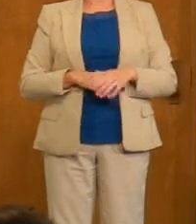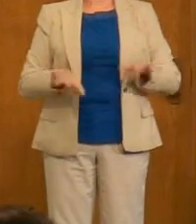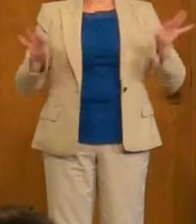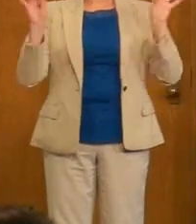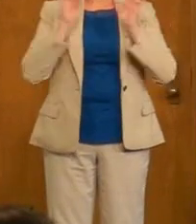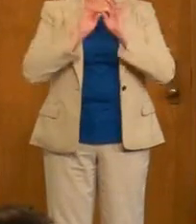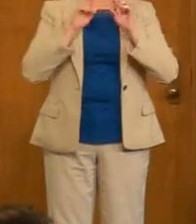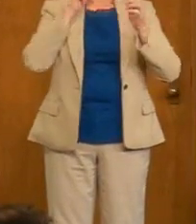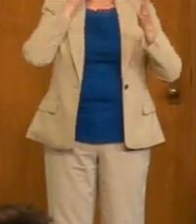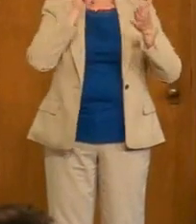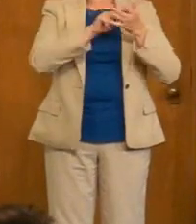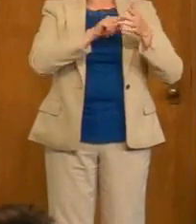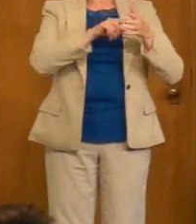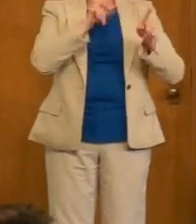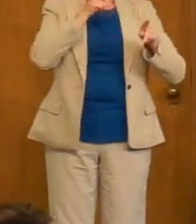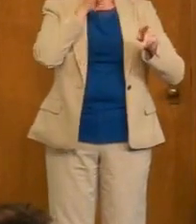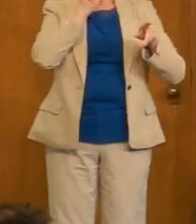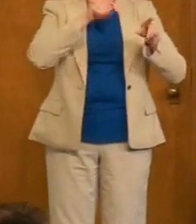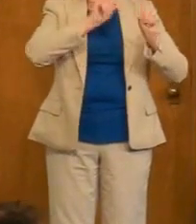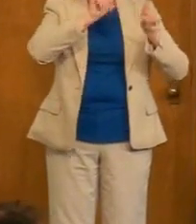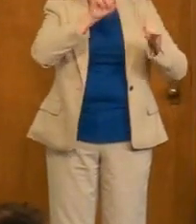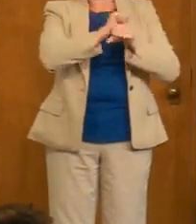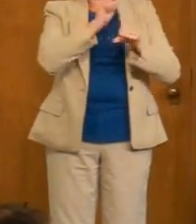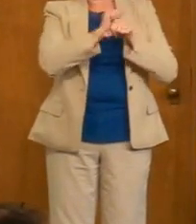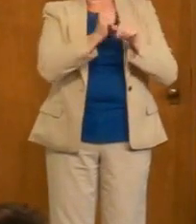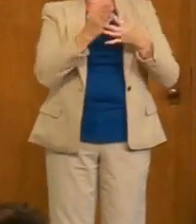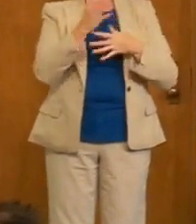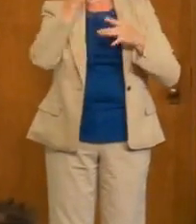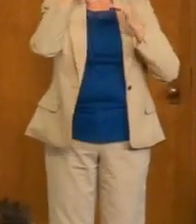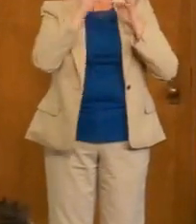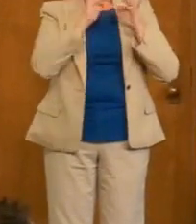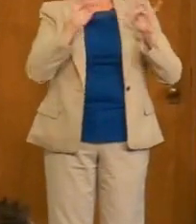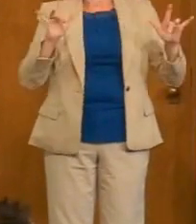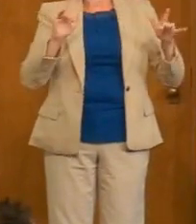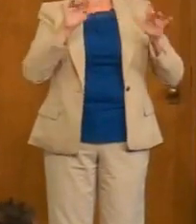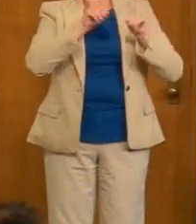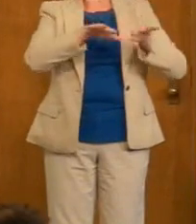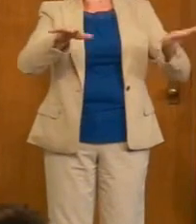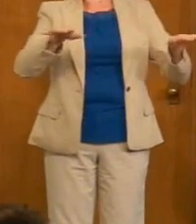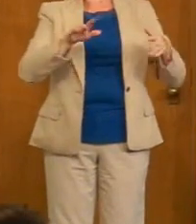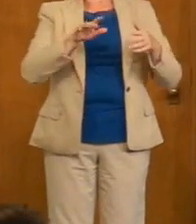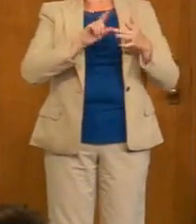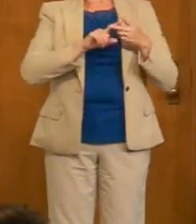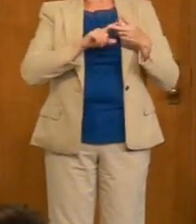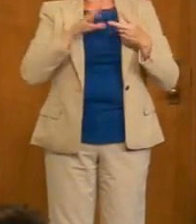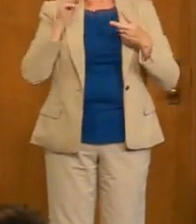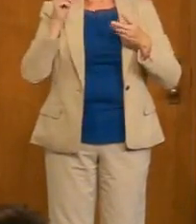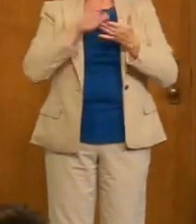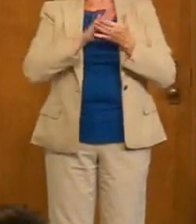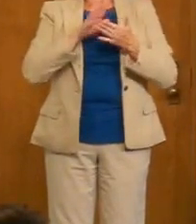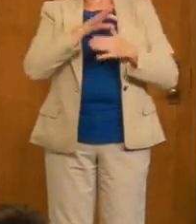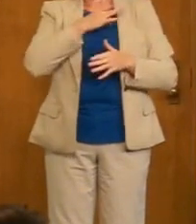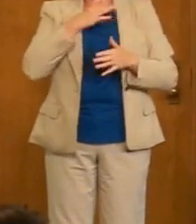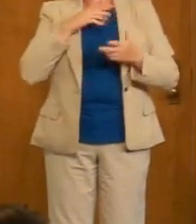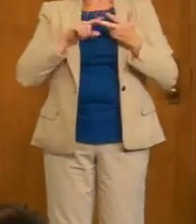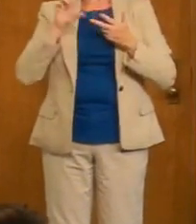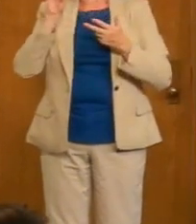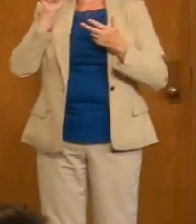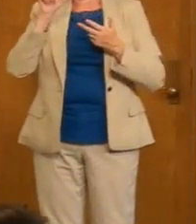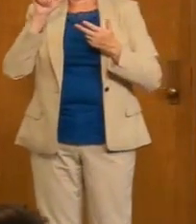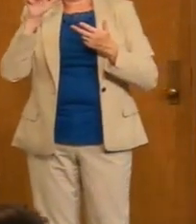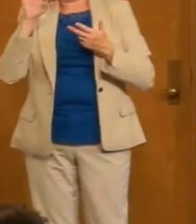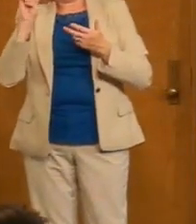unions across the province. But maybe you want to speak to the public health orders, which many were under the Chief Medical Health Officer's